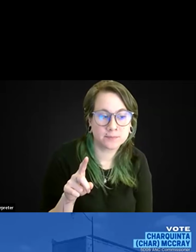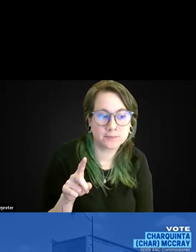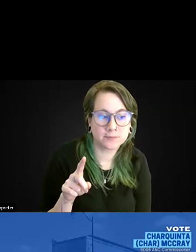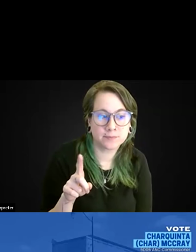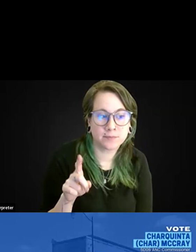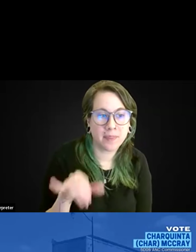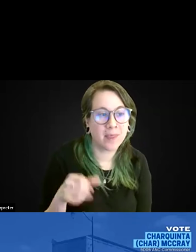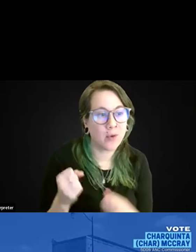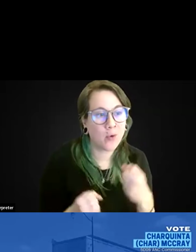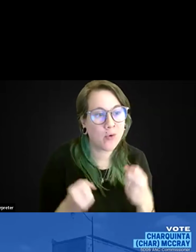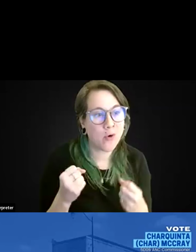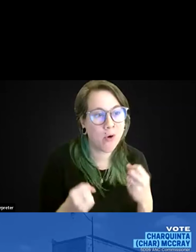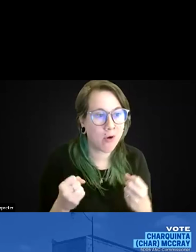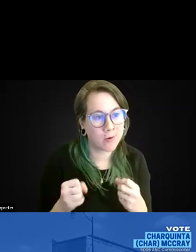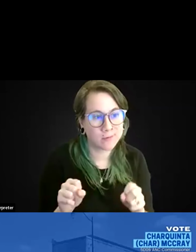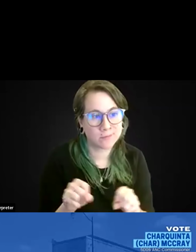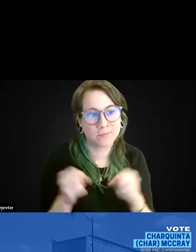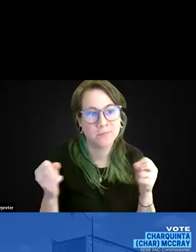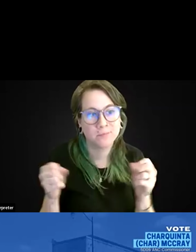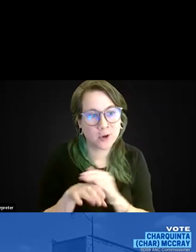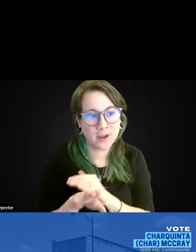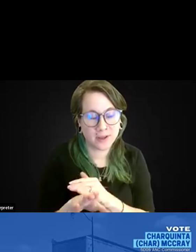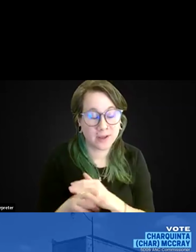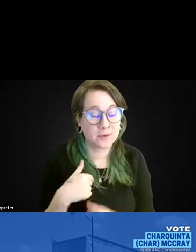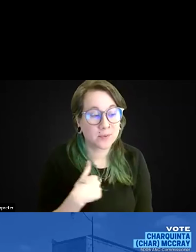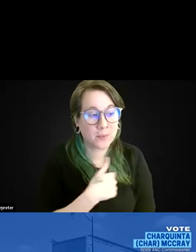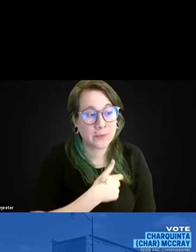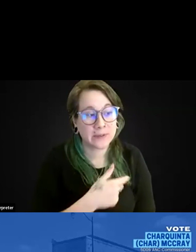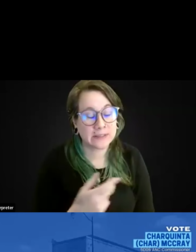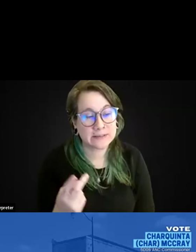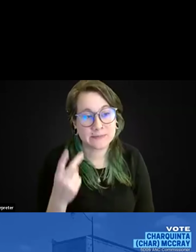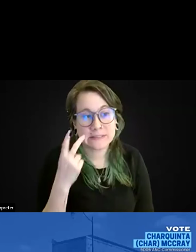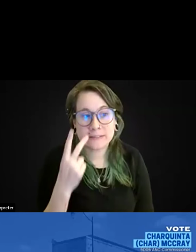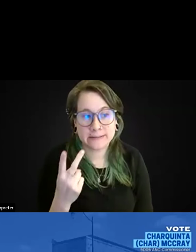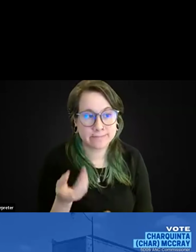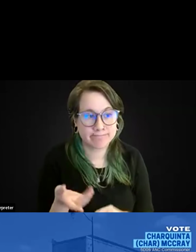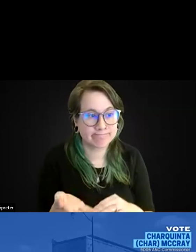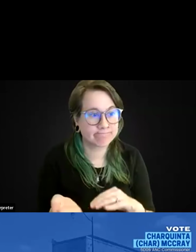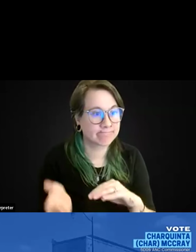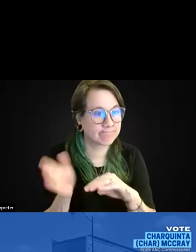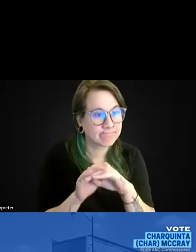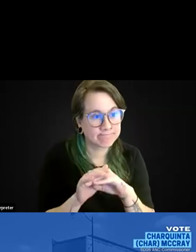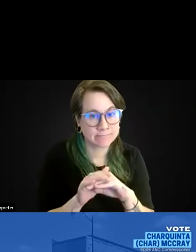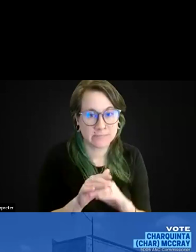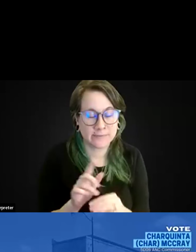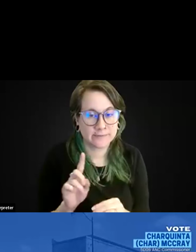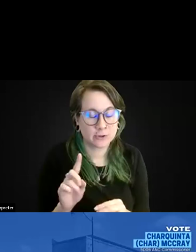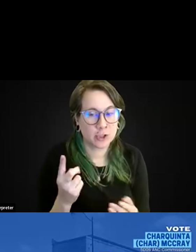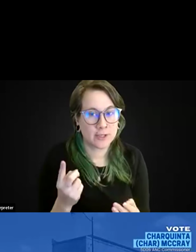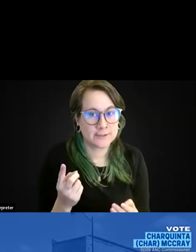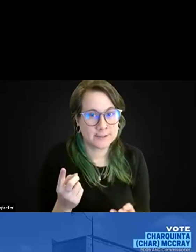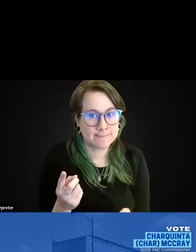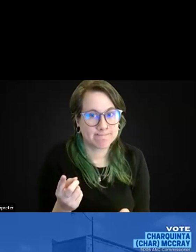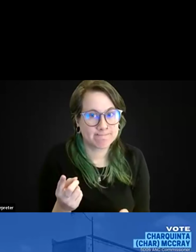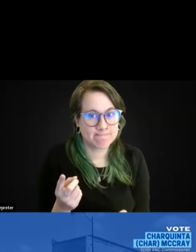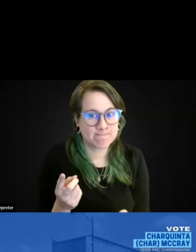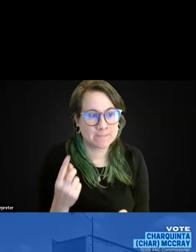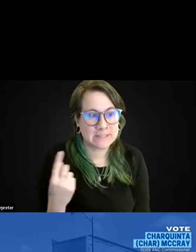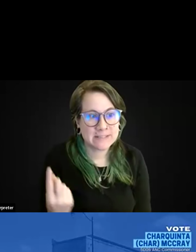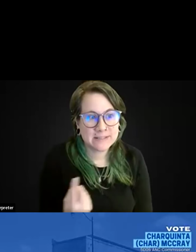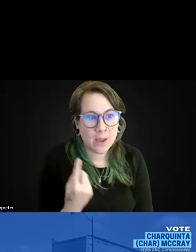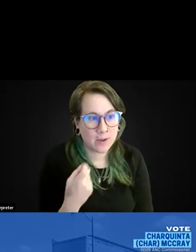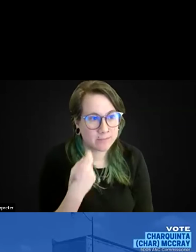the car break-ins. We've seen a uptick in just somebody